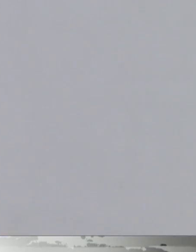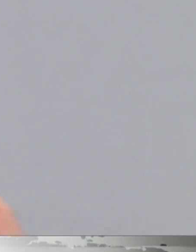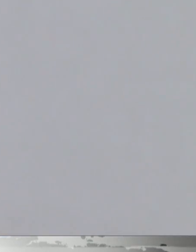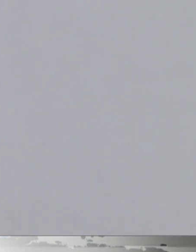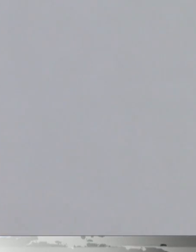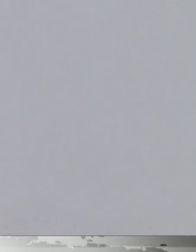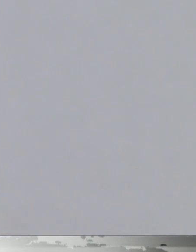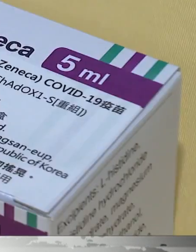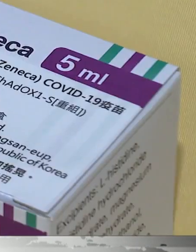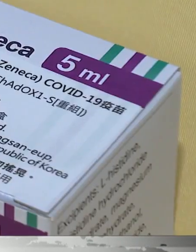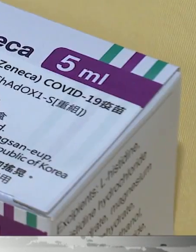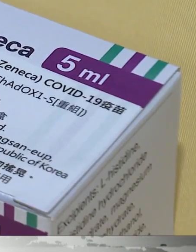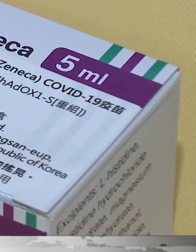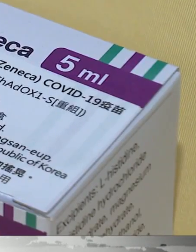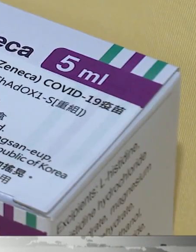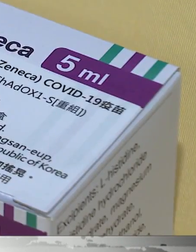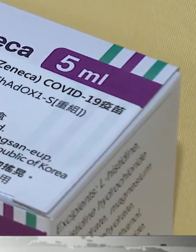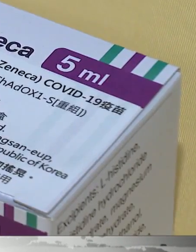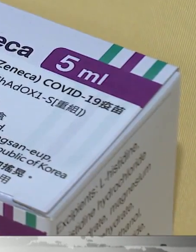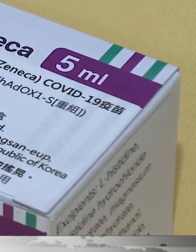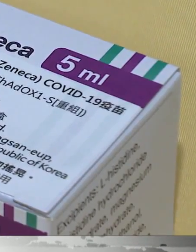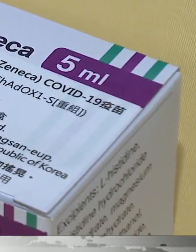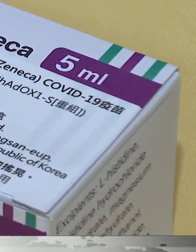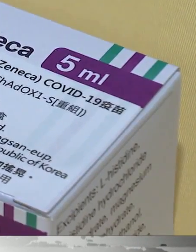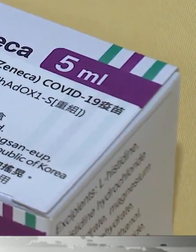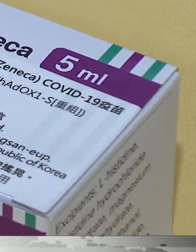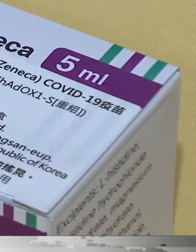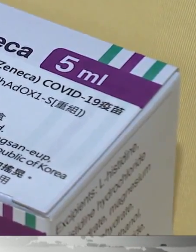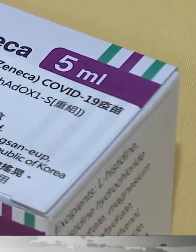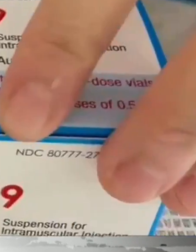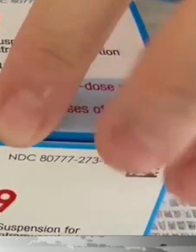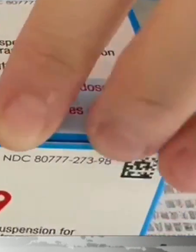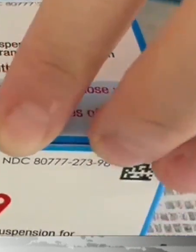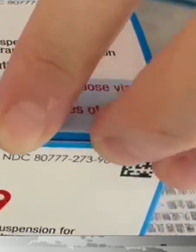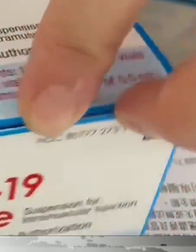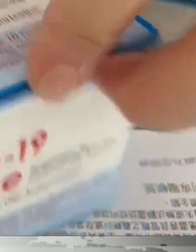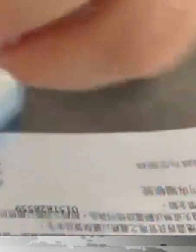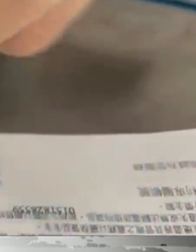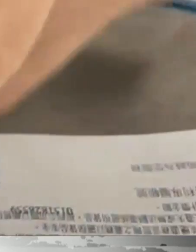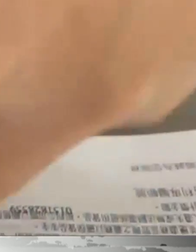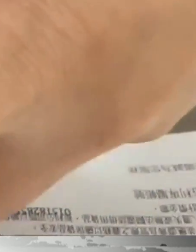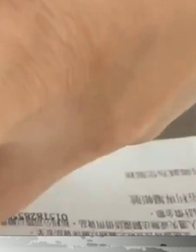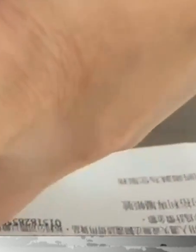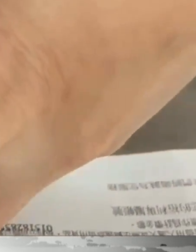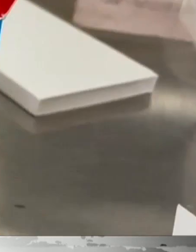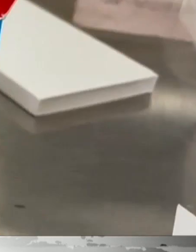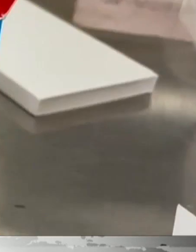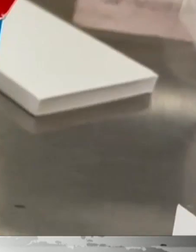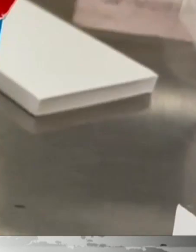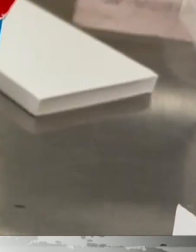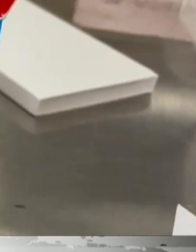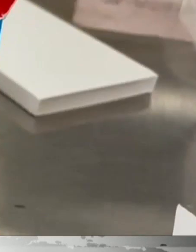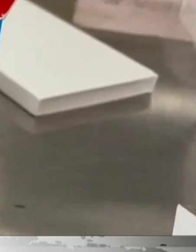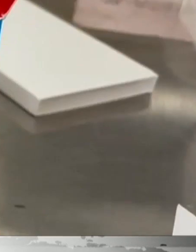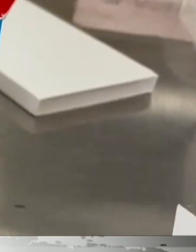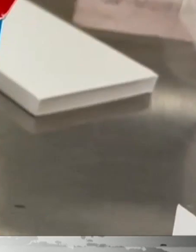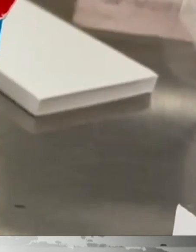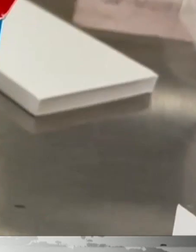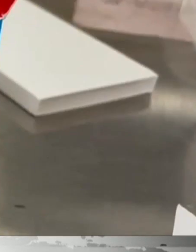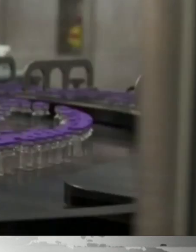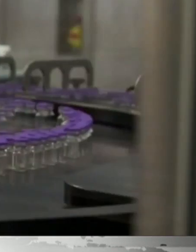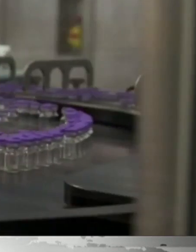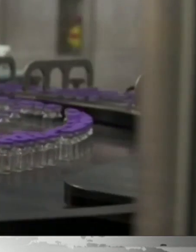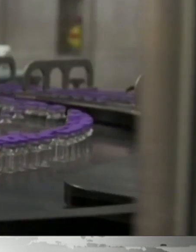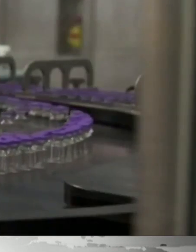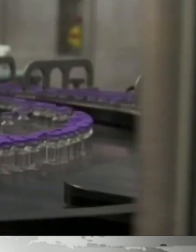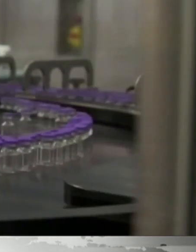they're pinning their hopes on the 15 million dose Pfizer order placed by private companies. Earlier this week, the Health Ministry announced